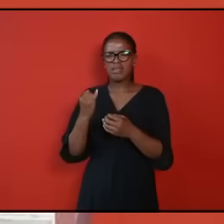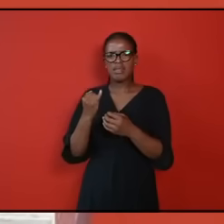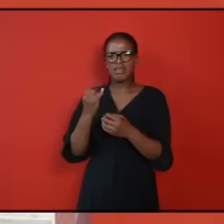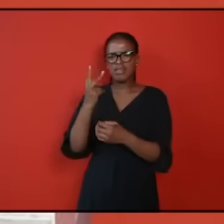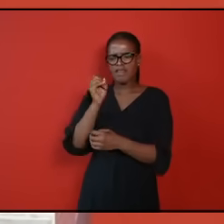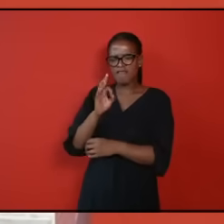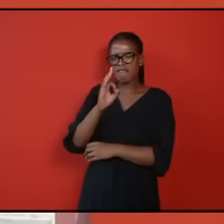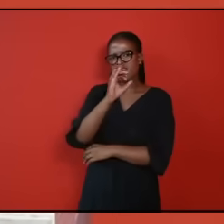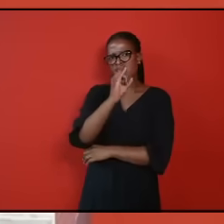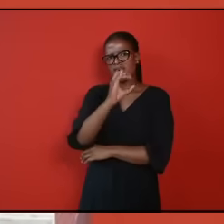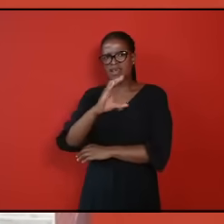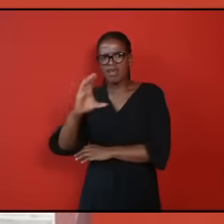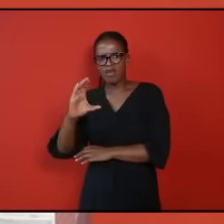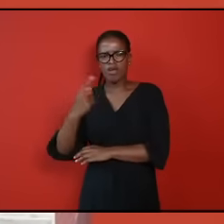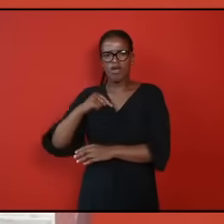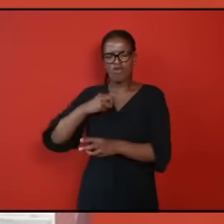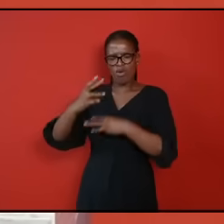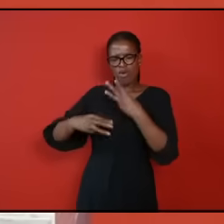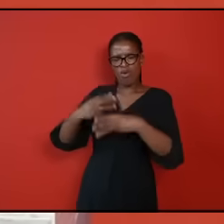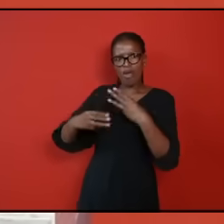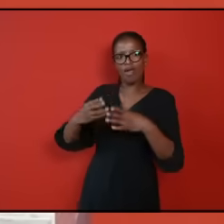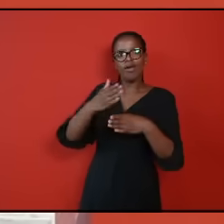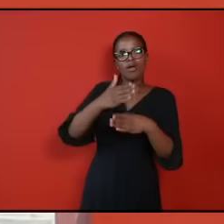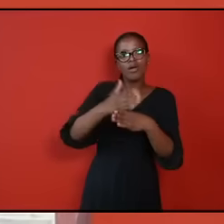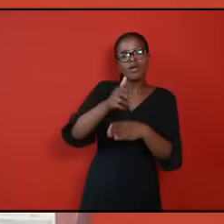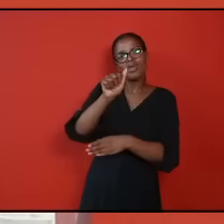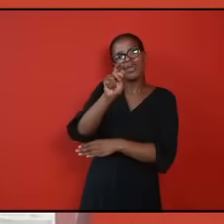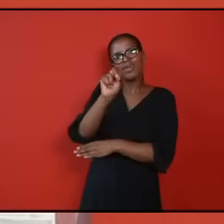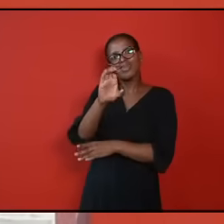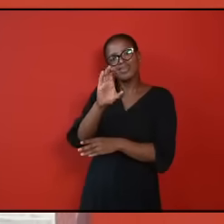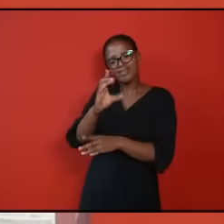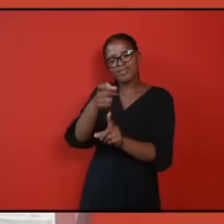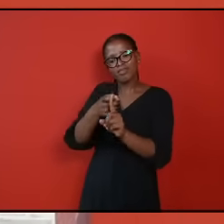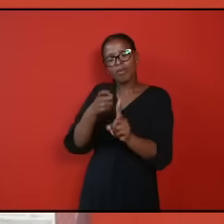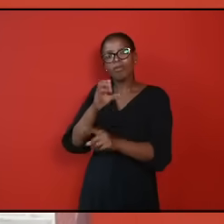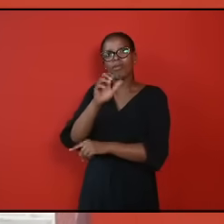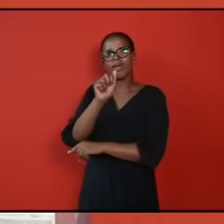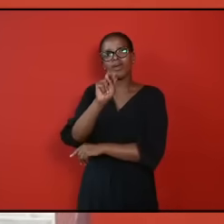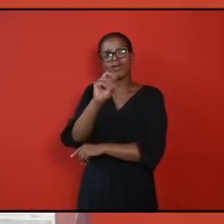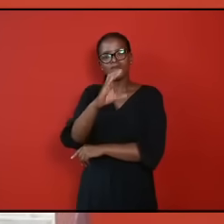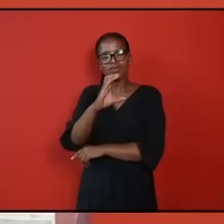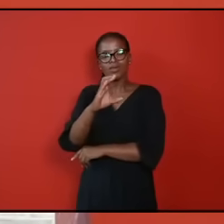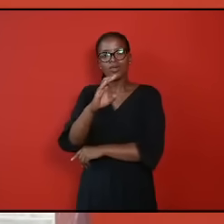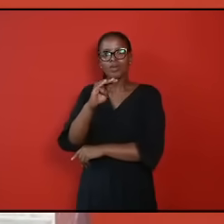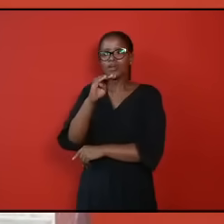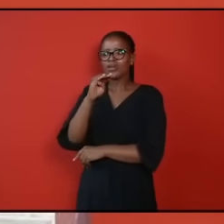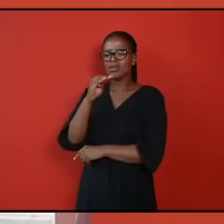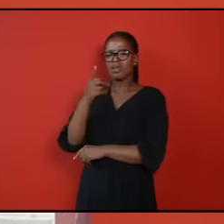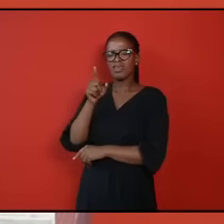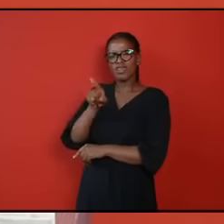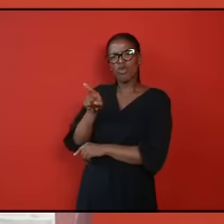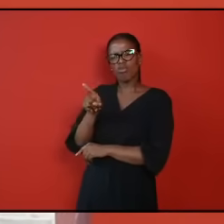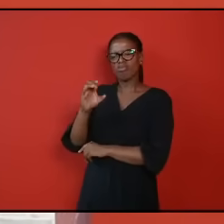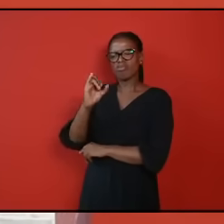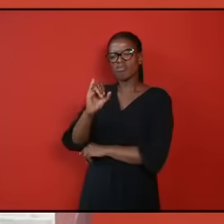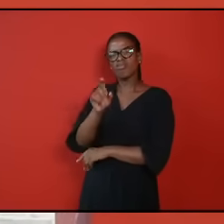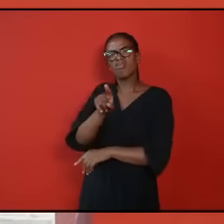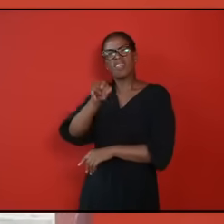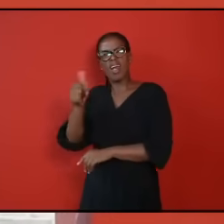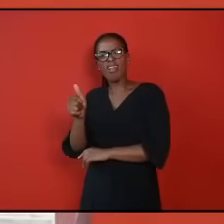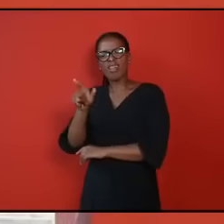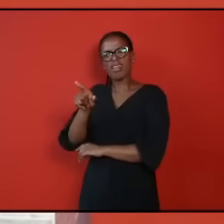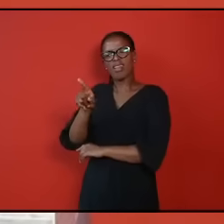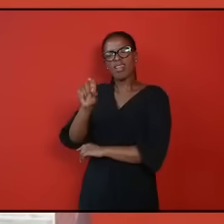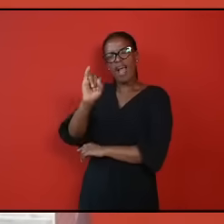the IEC who work for the ANC, who are from the ANC. So that thing of IEC,